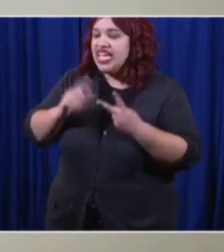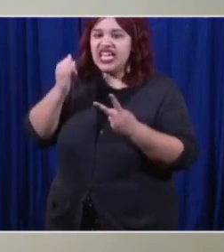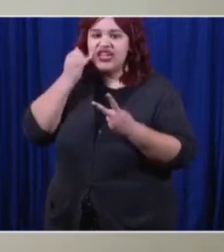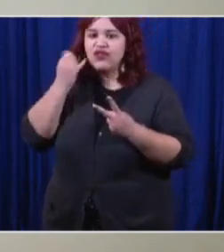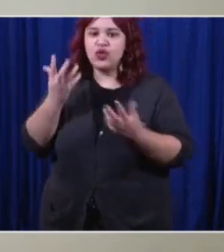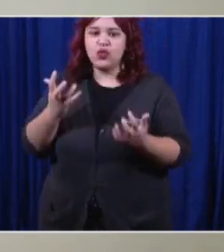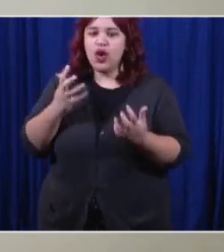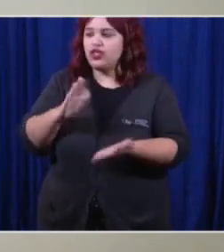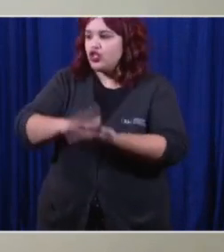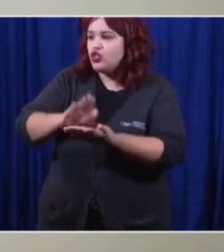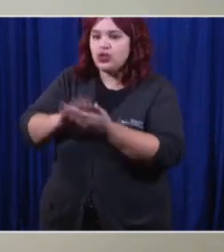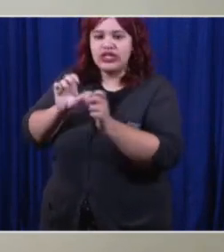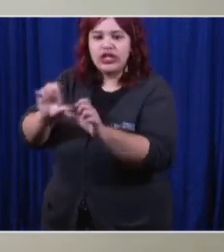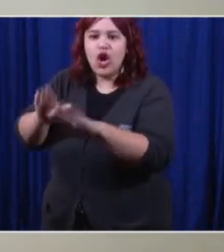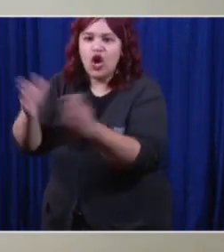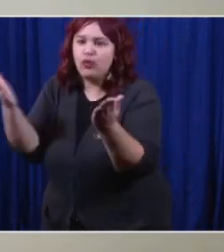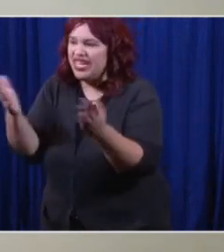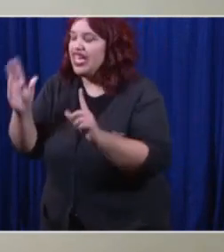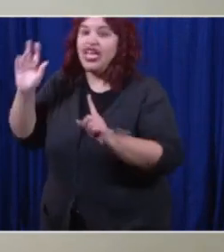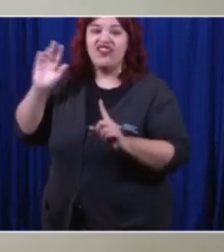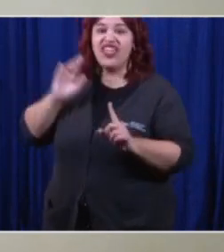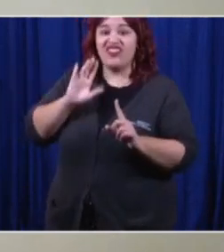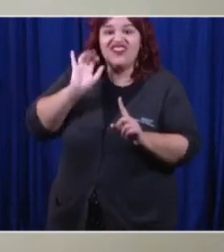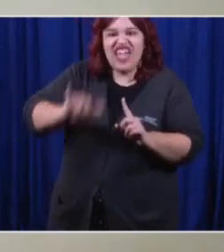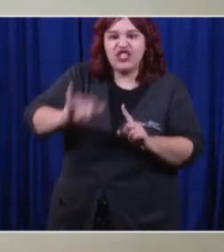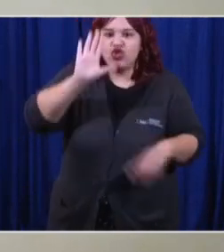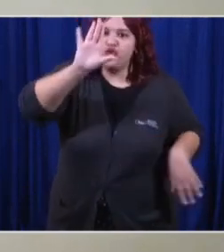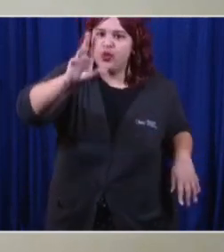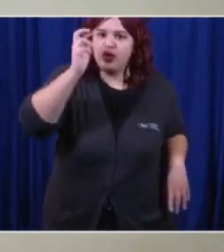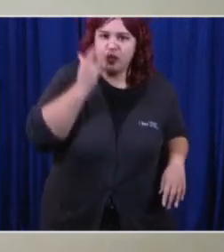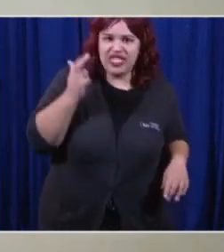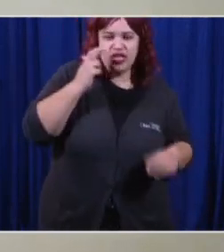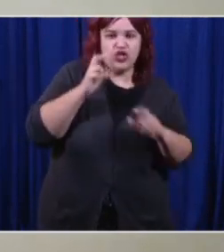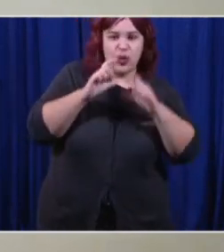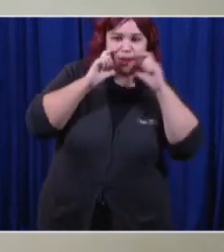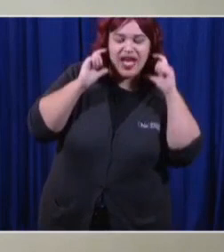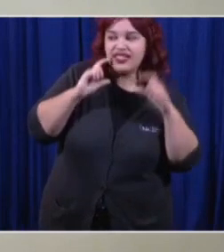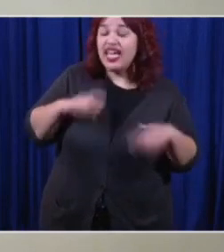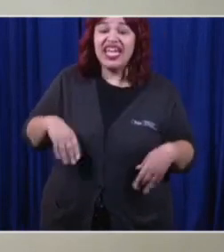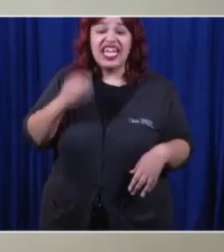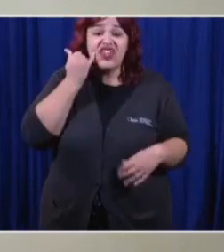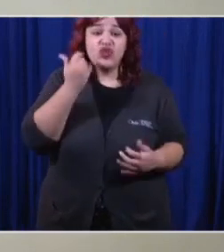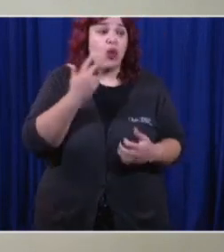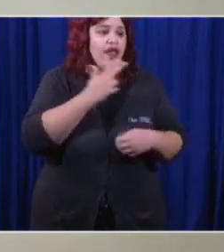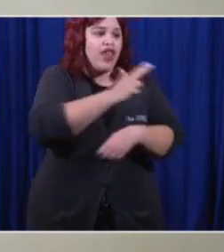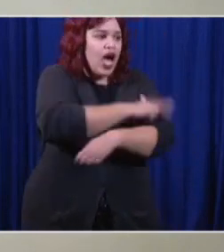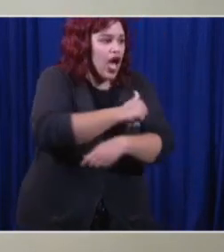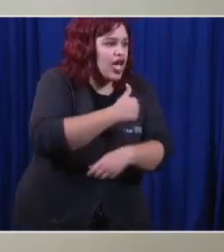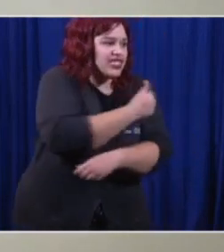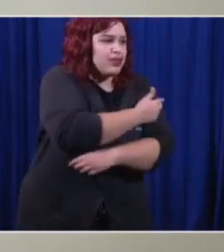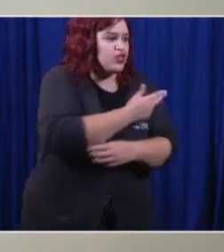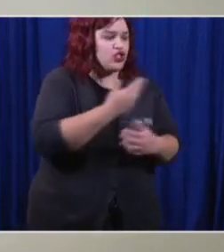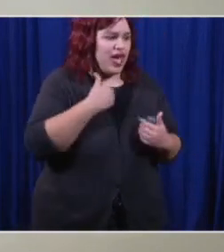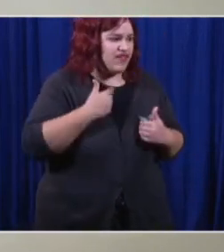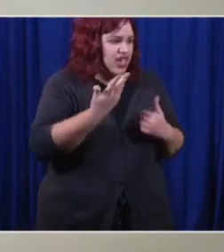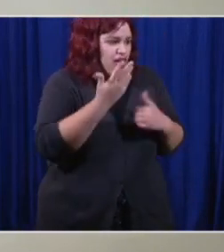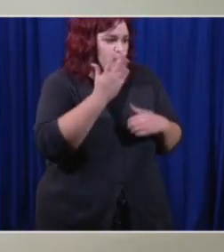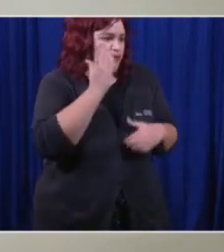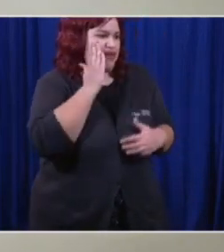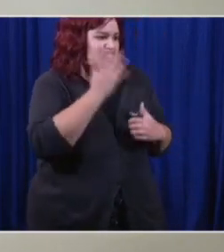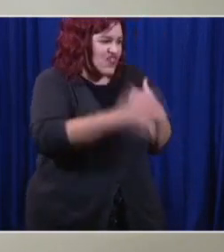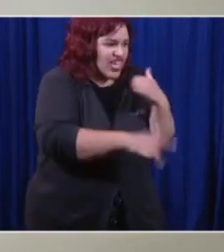defer non-COVID care because we're just busting at the seams kind of thing, this is the why. But we are calling upon every